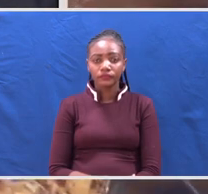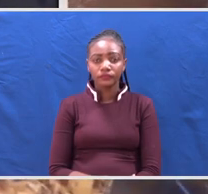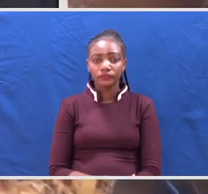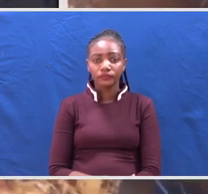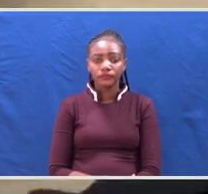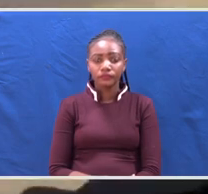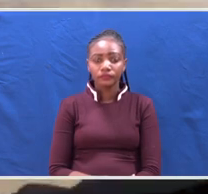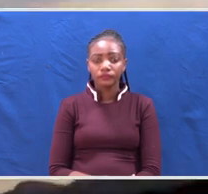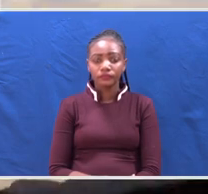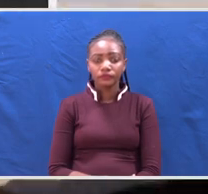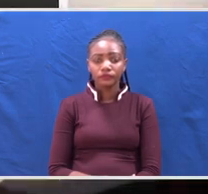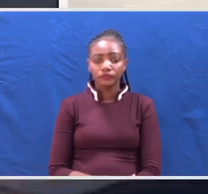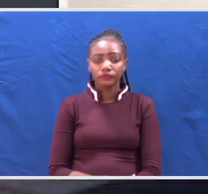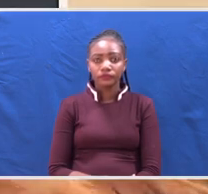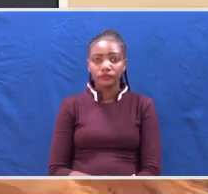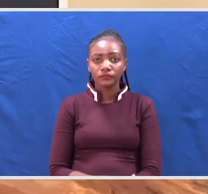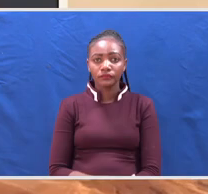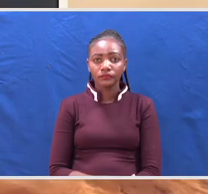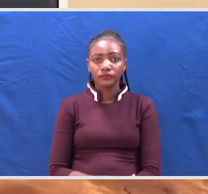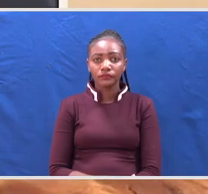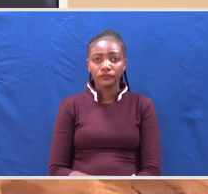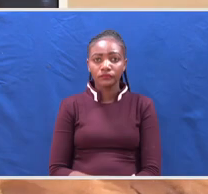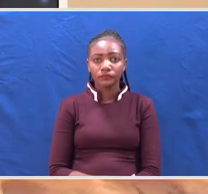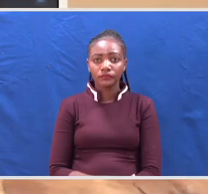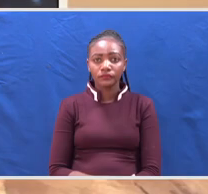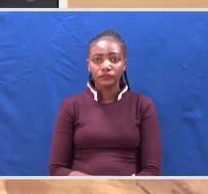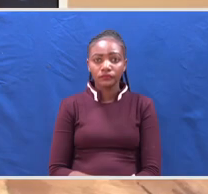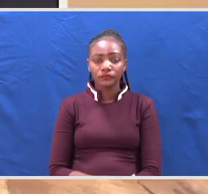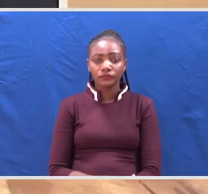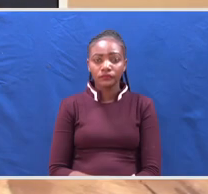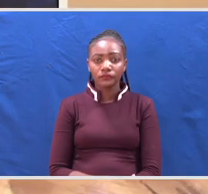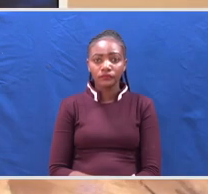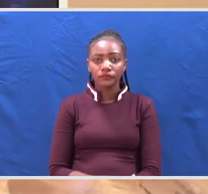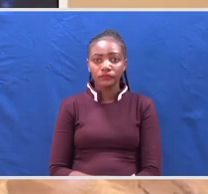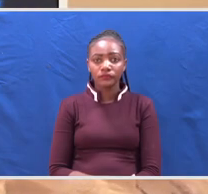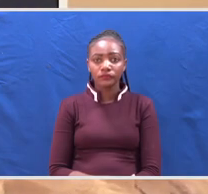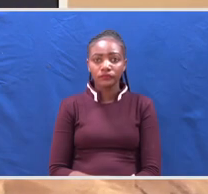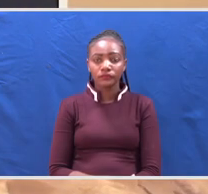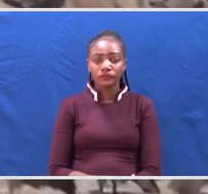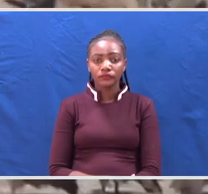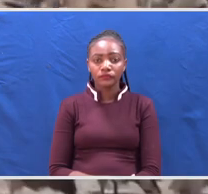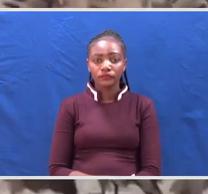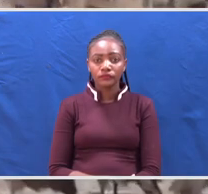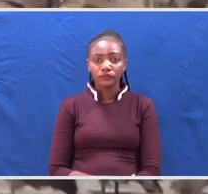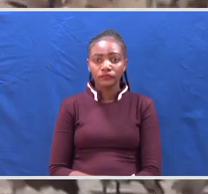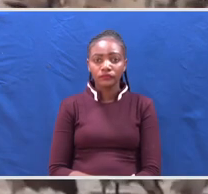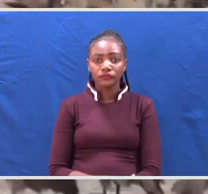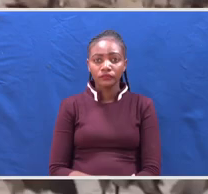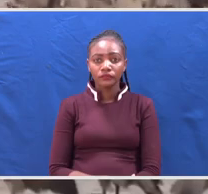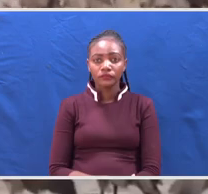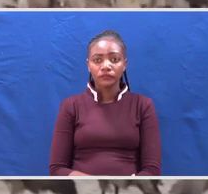when threatened, they vomit to lighten their body in order to run away.